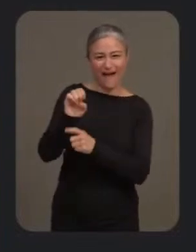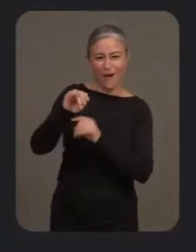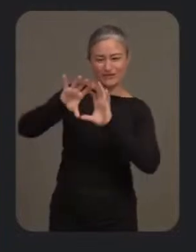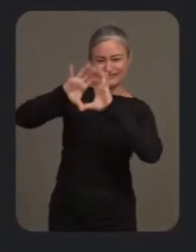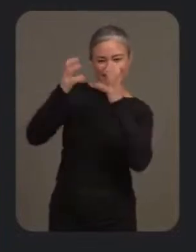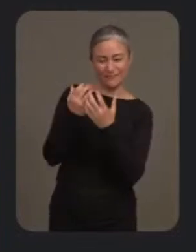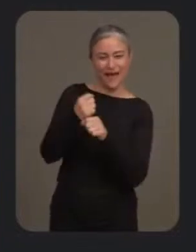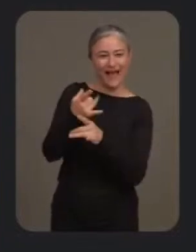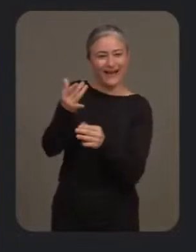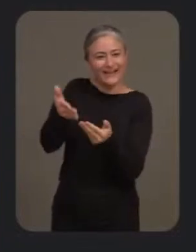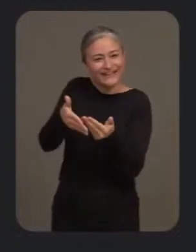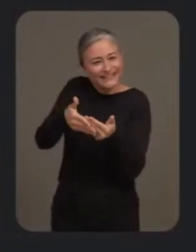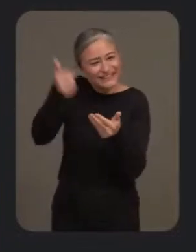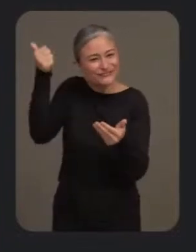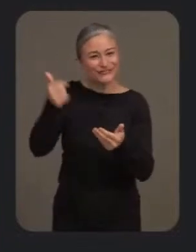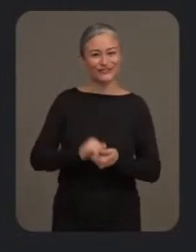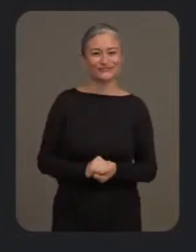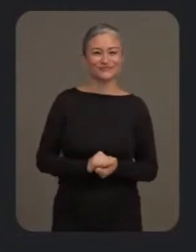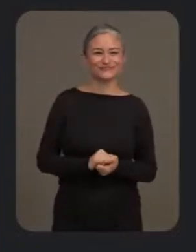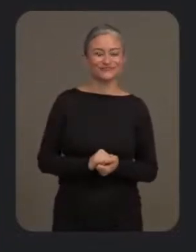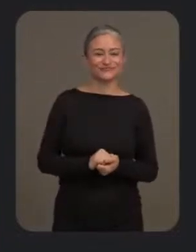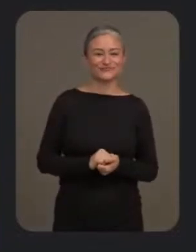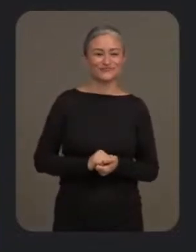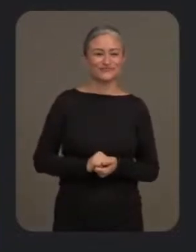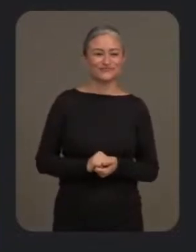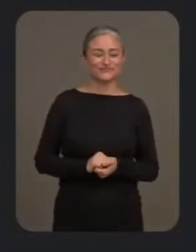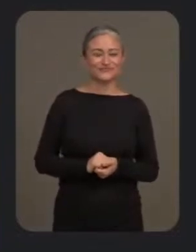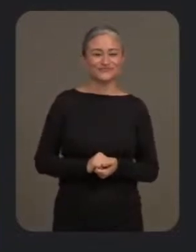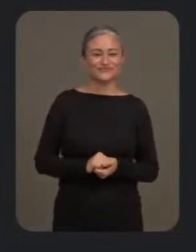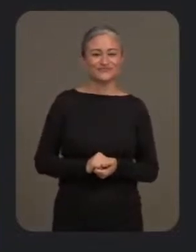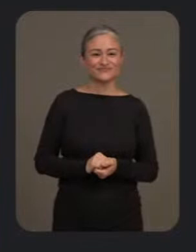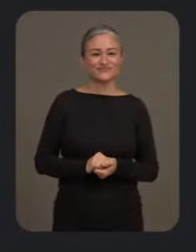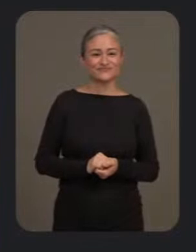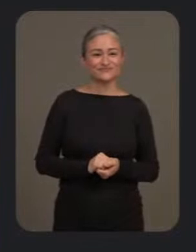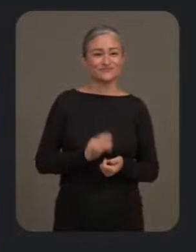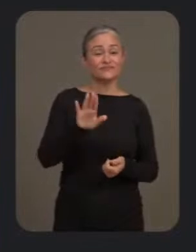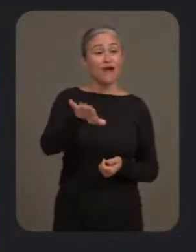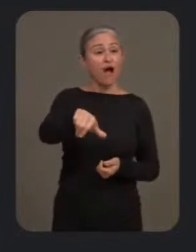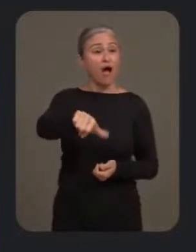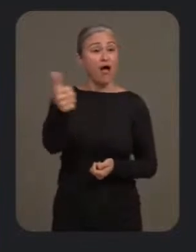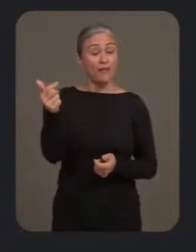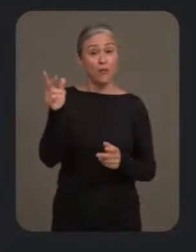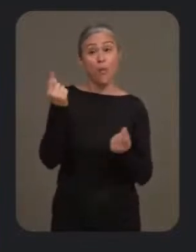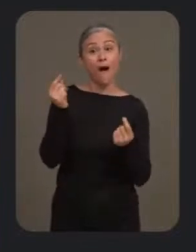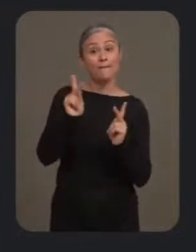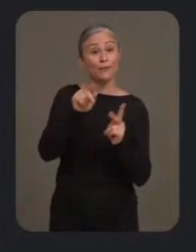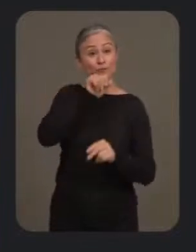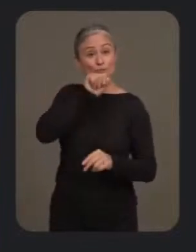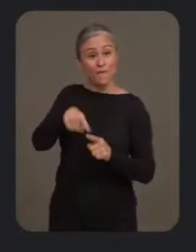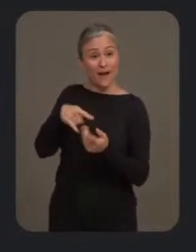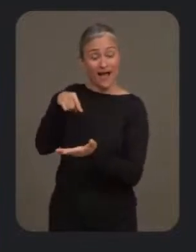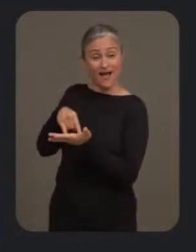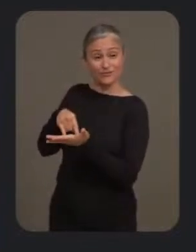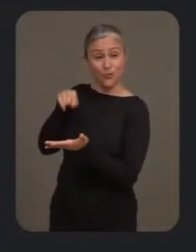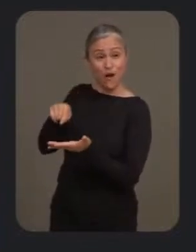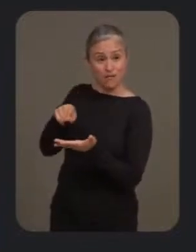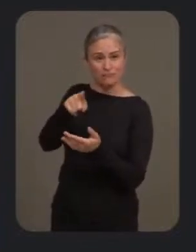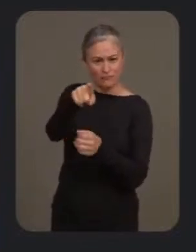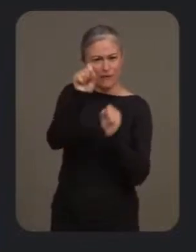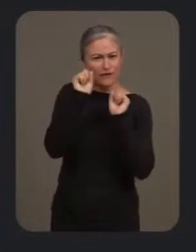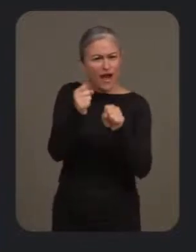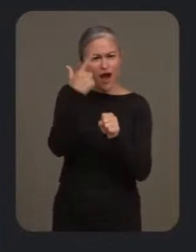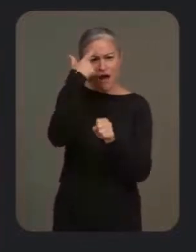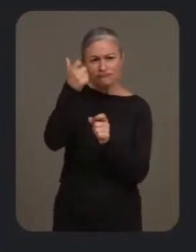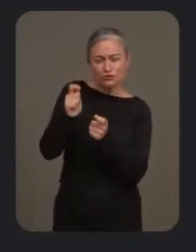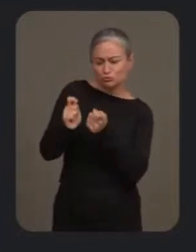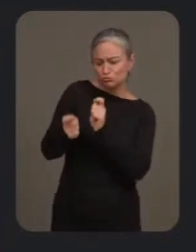complete ecosystem makes it easy. Another thing people love about Android is the ability to customize